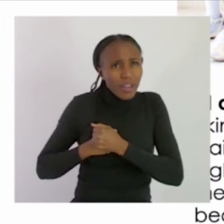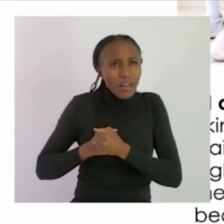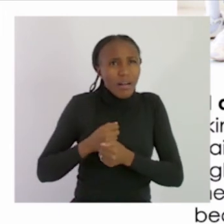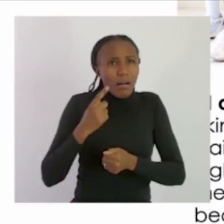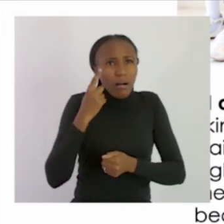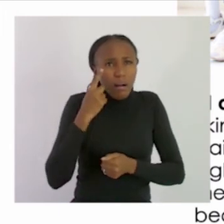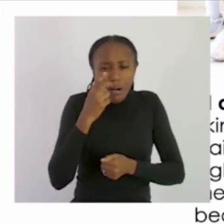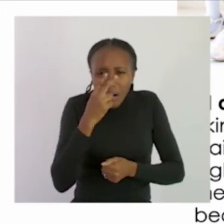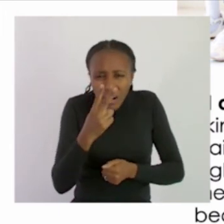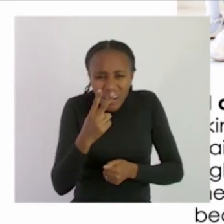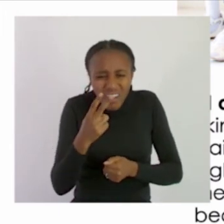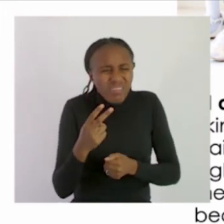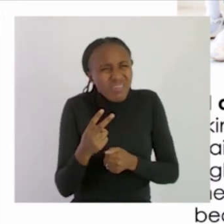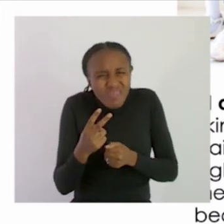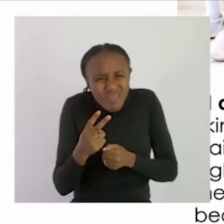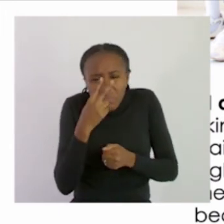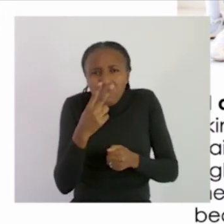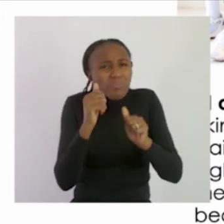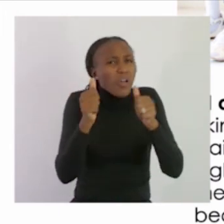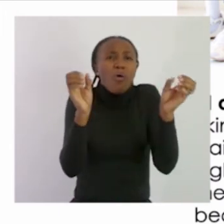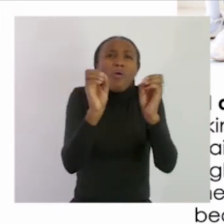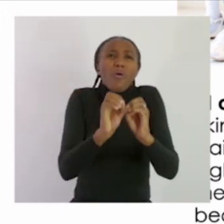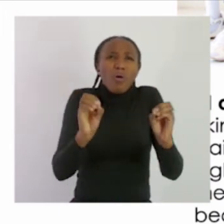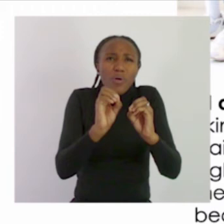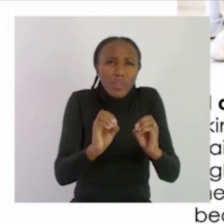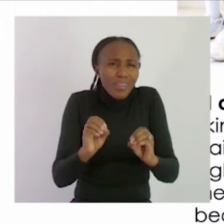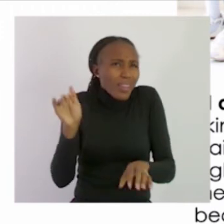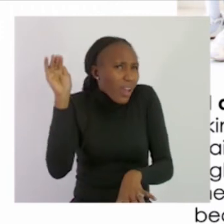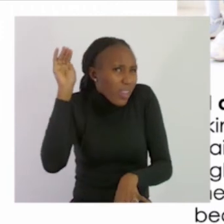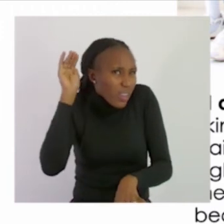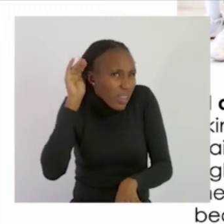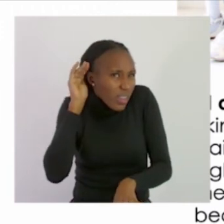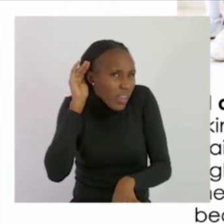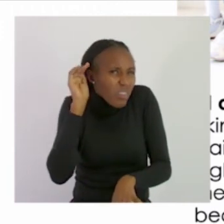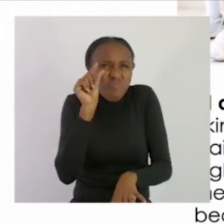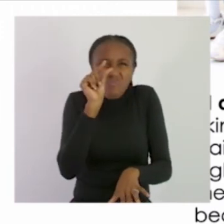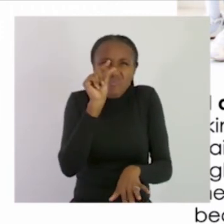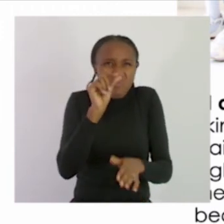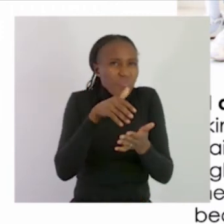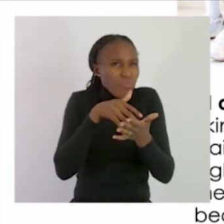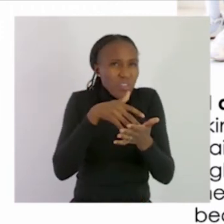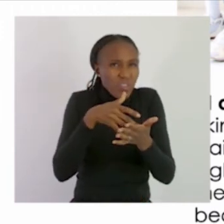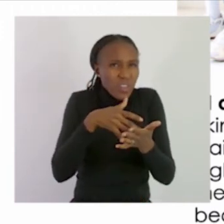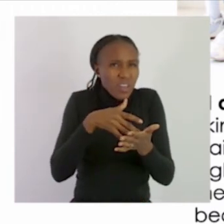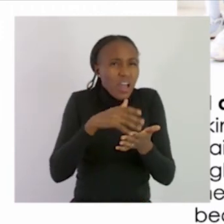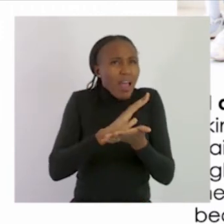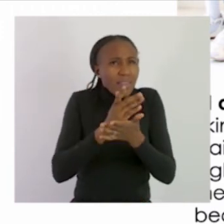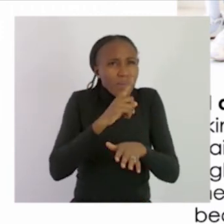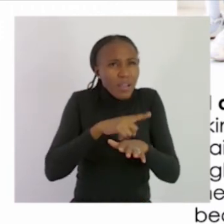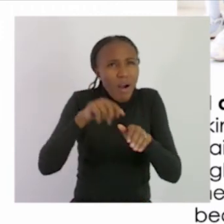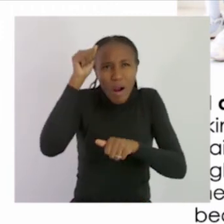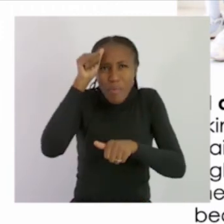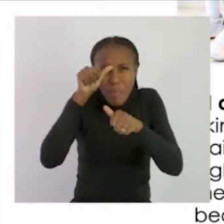you closer when you're talking to them because they can't hear well. Or sometimes you might realize that they even send you somewhere because they